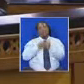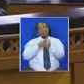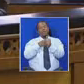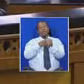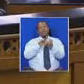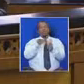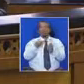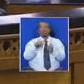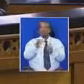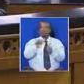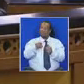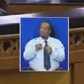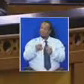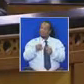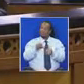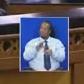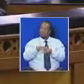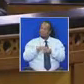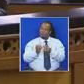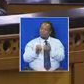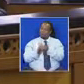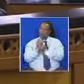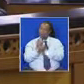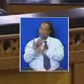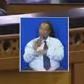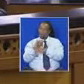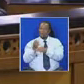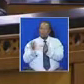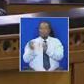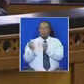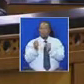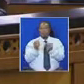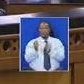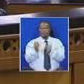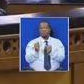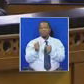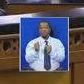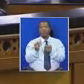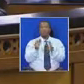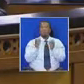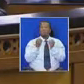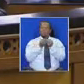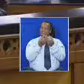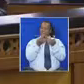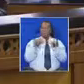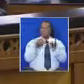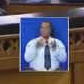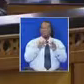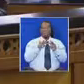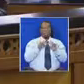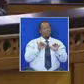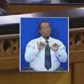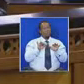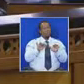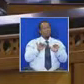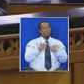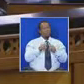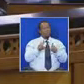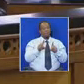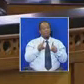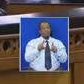and employment creation. The most people will agree that the sampling of tax by the ANSI government has an